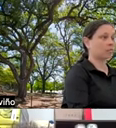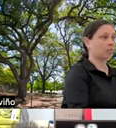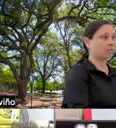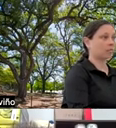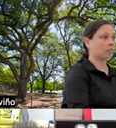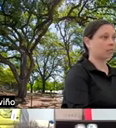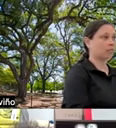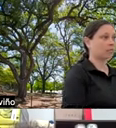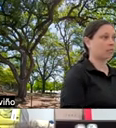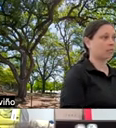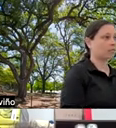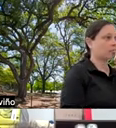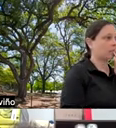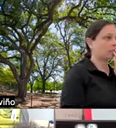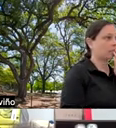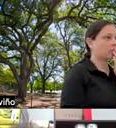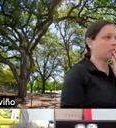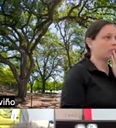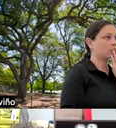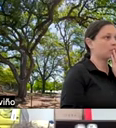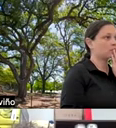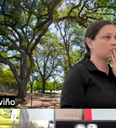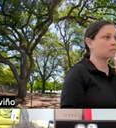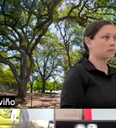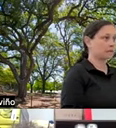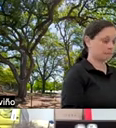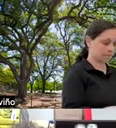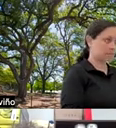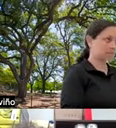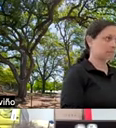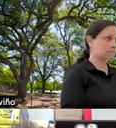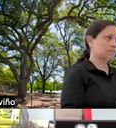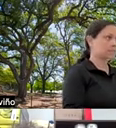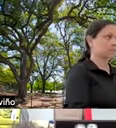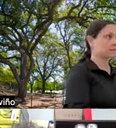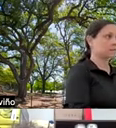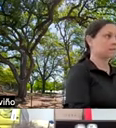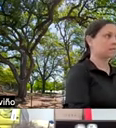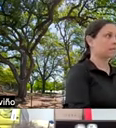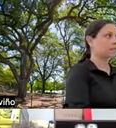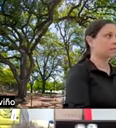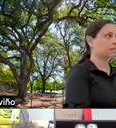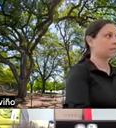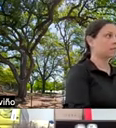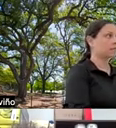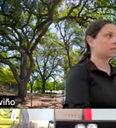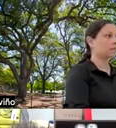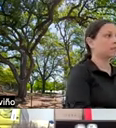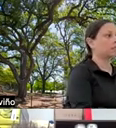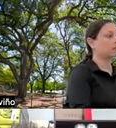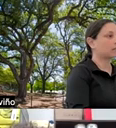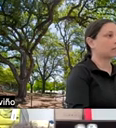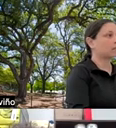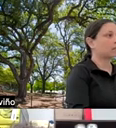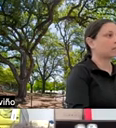part-time programs. It would be great if we could hear from people who provide in-home childcare.